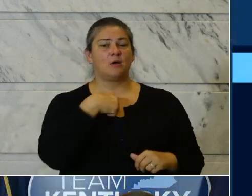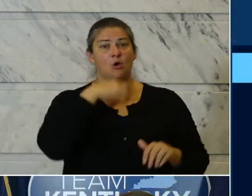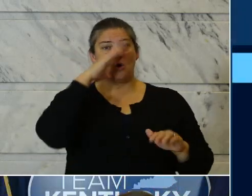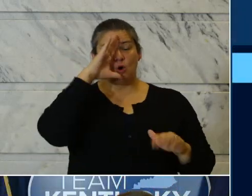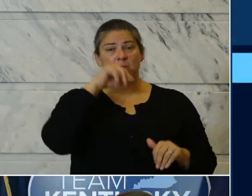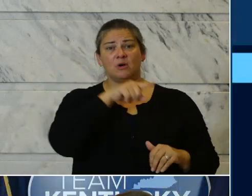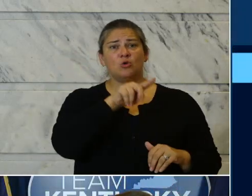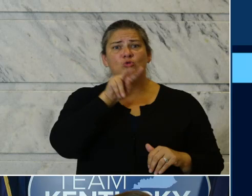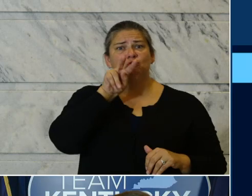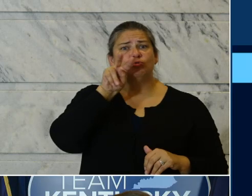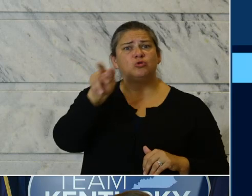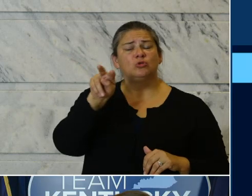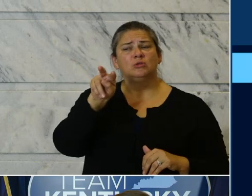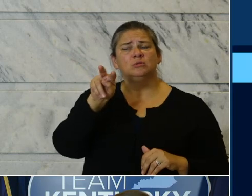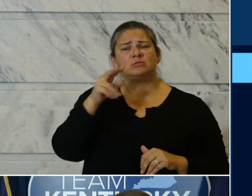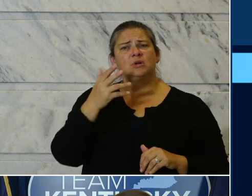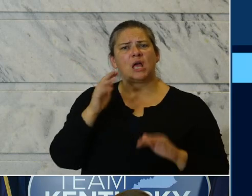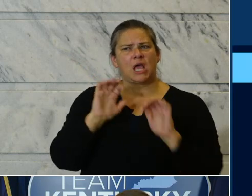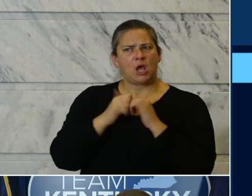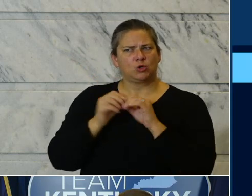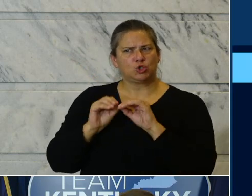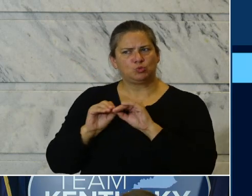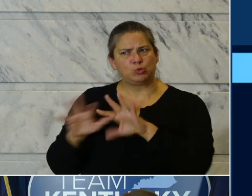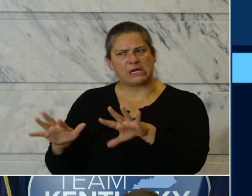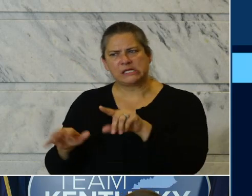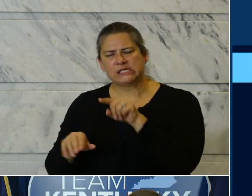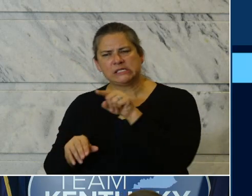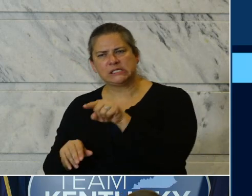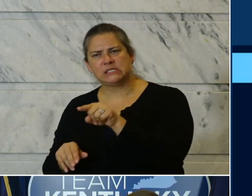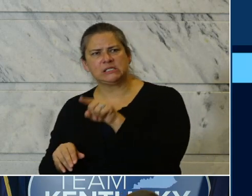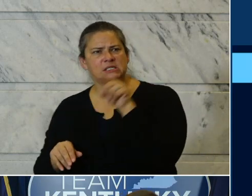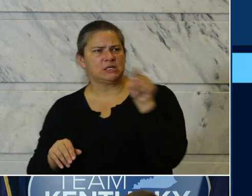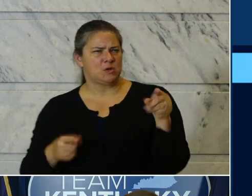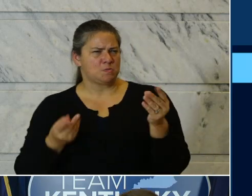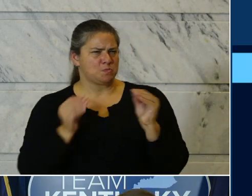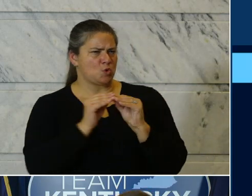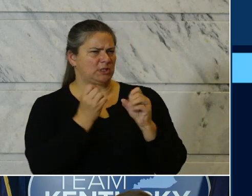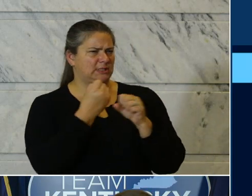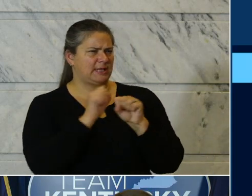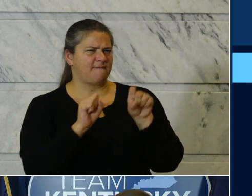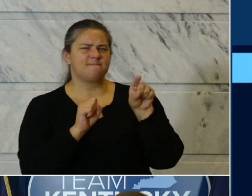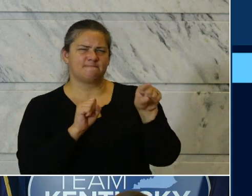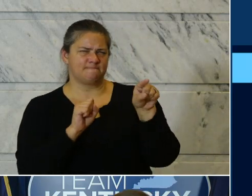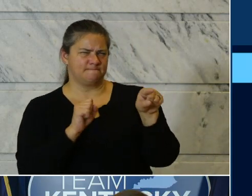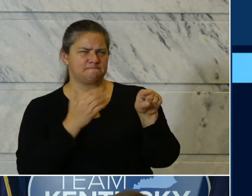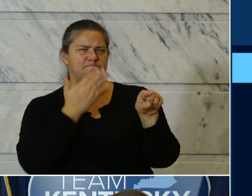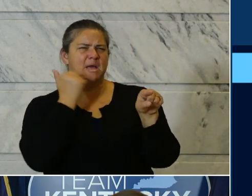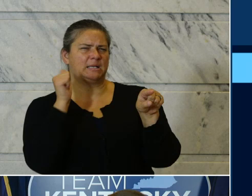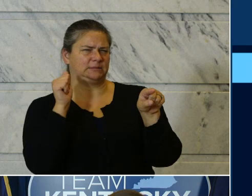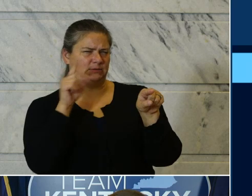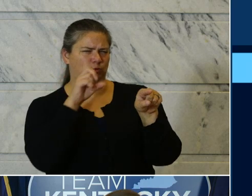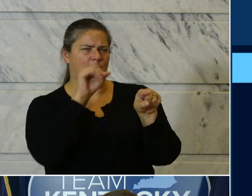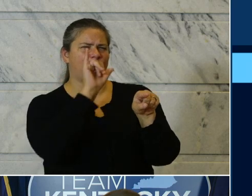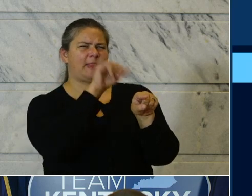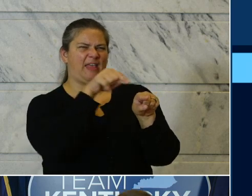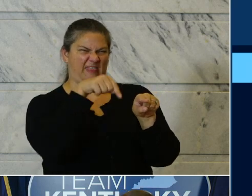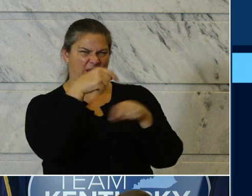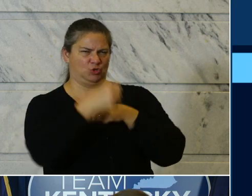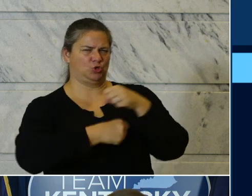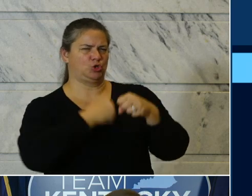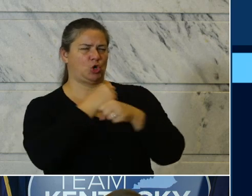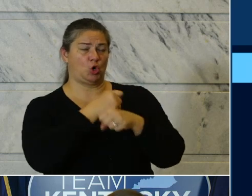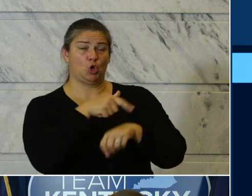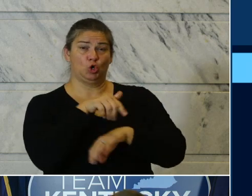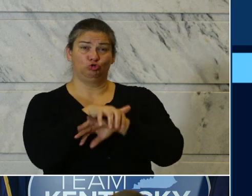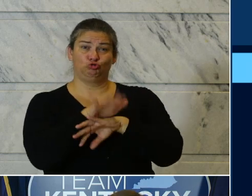type of public events that can spread versus the ones that are a little bit safer and say, let's change just for this year our tradition from a